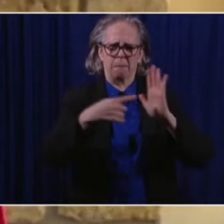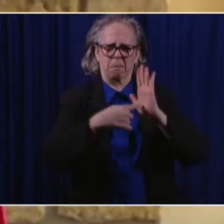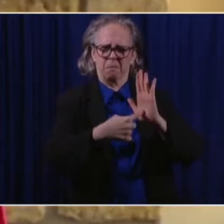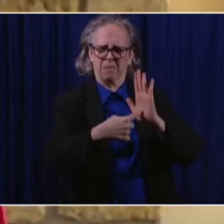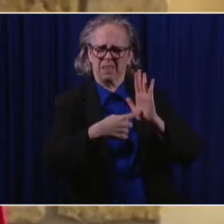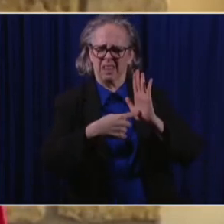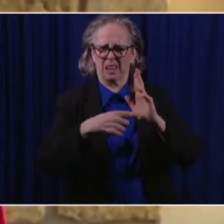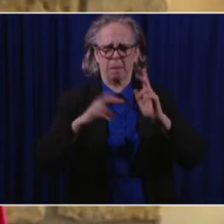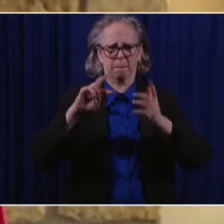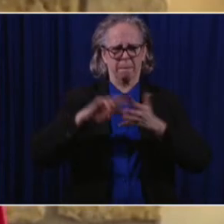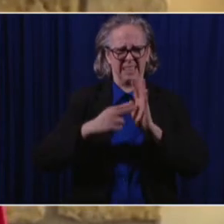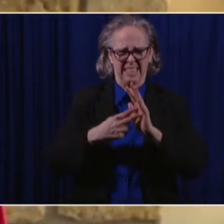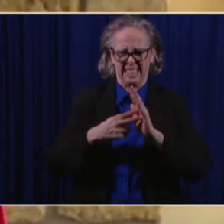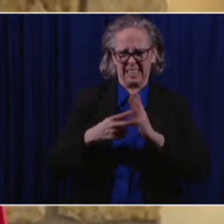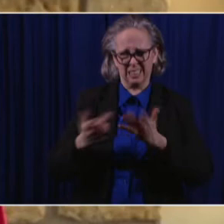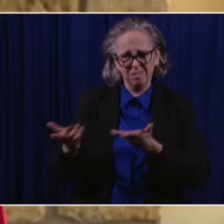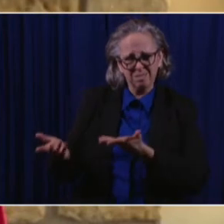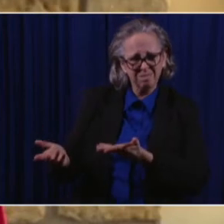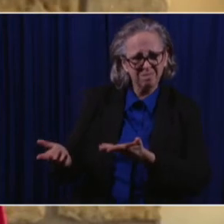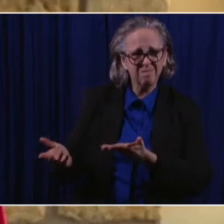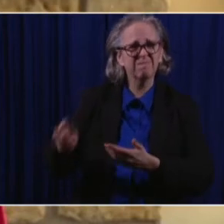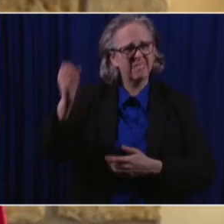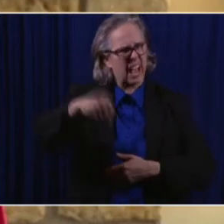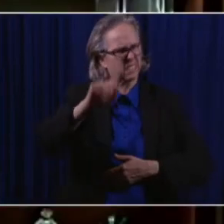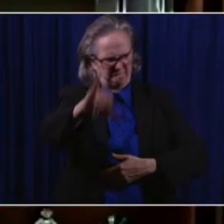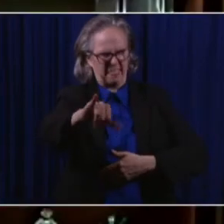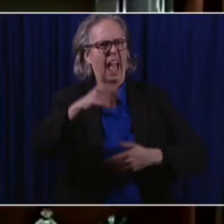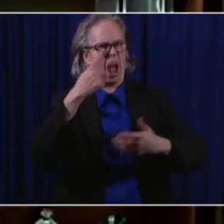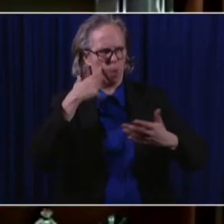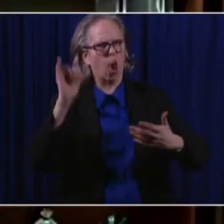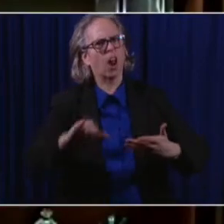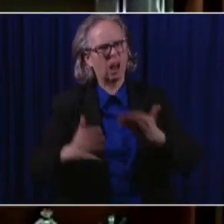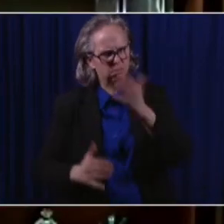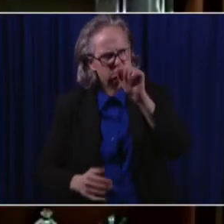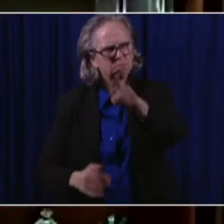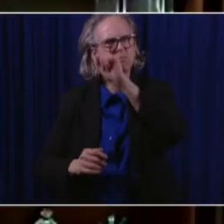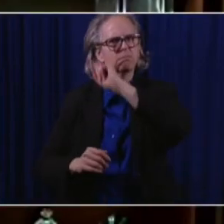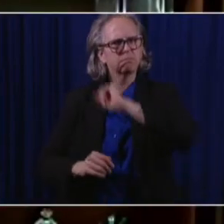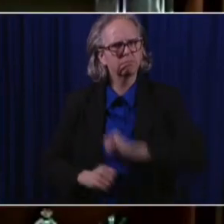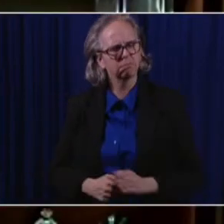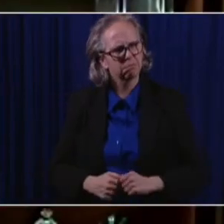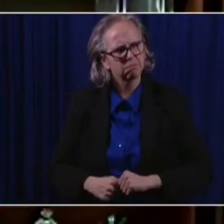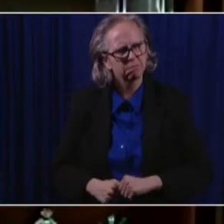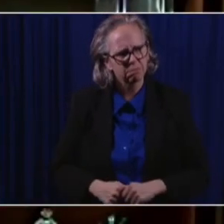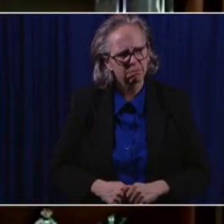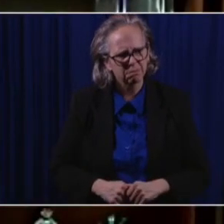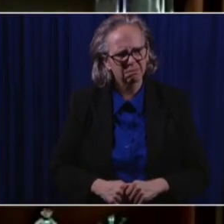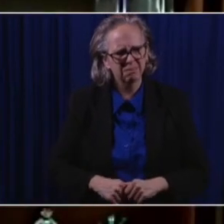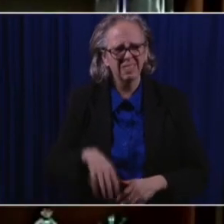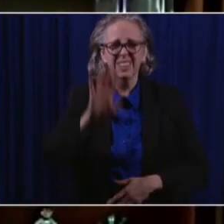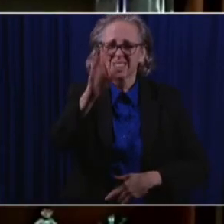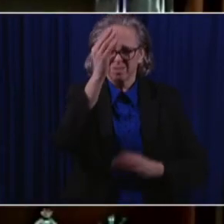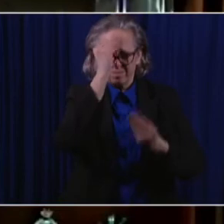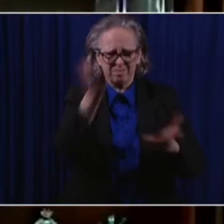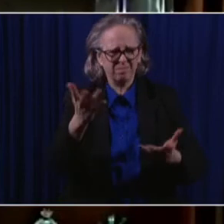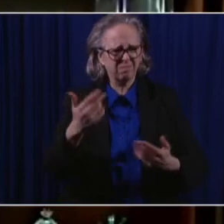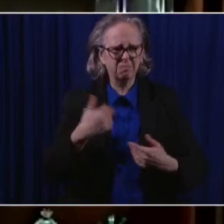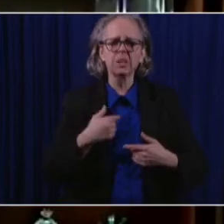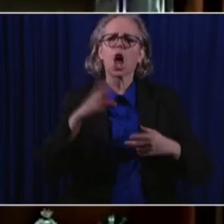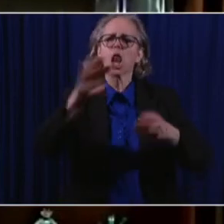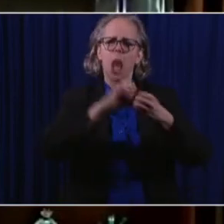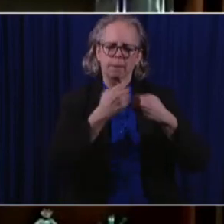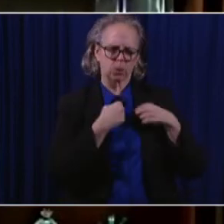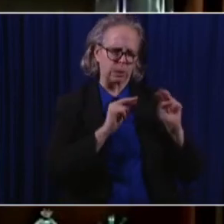one? Yeah, I think that, one of the things that we're looking at our information more real time. And I think the point with that